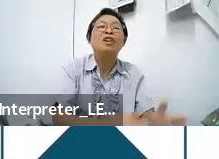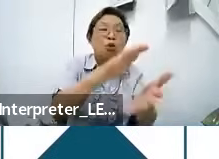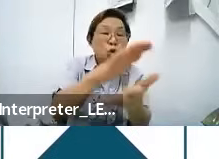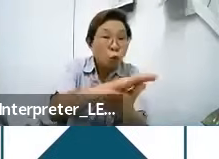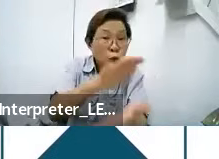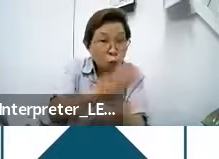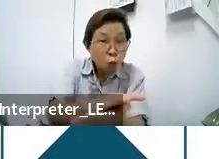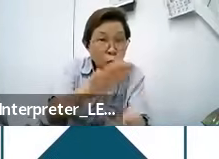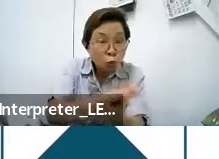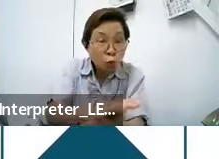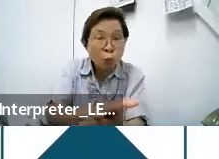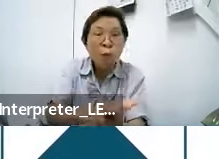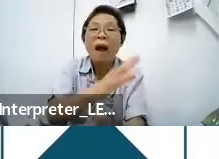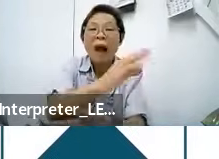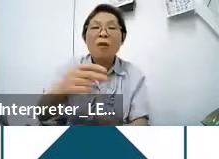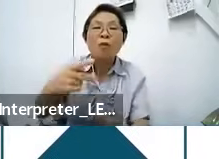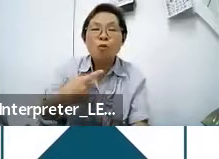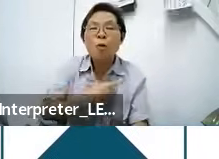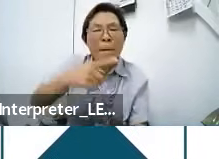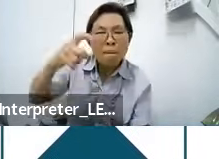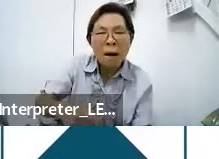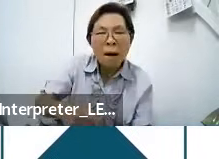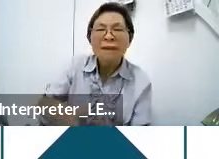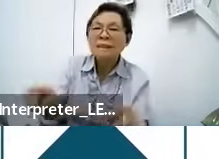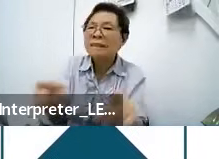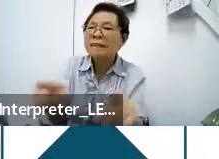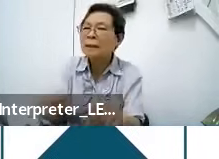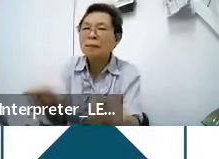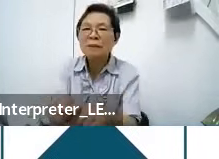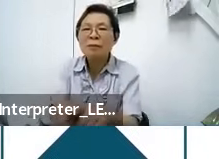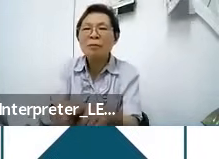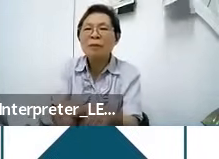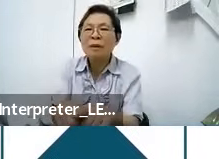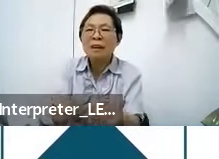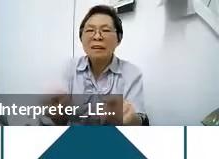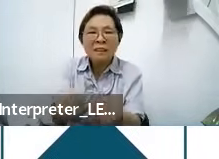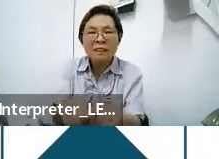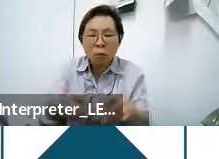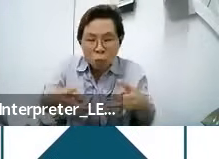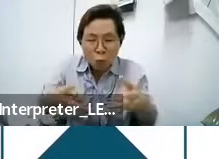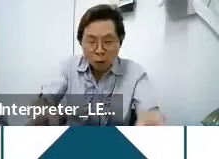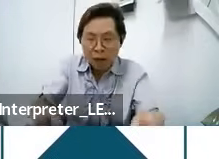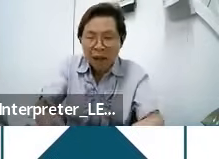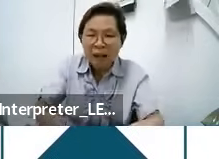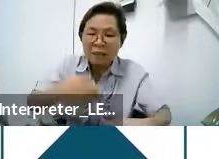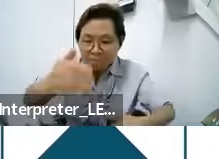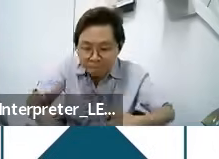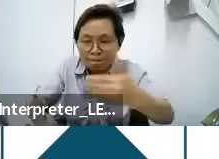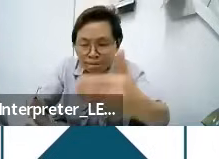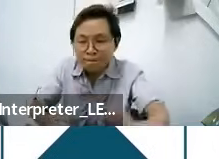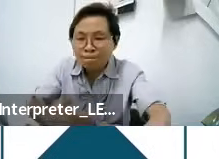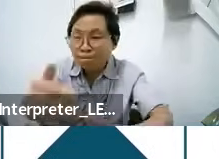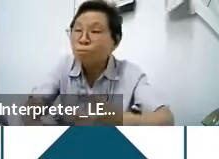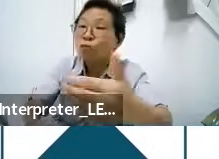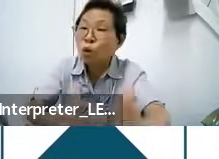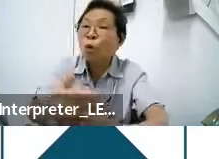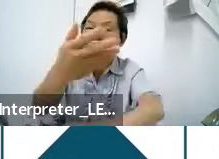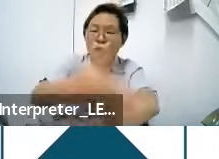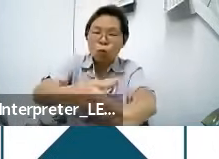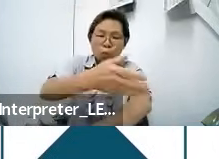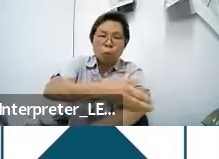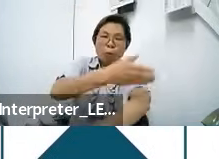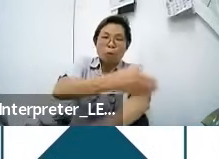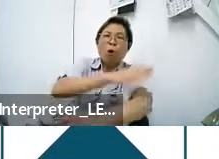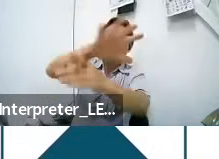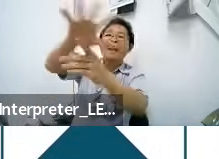we must have the same track to move forward in terms of improving